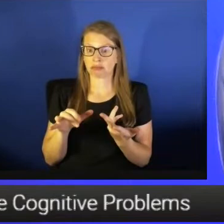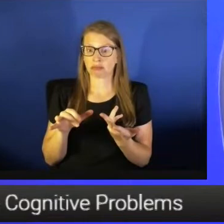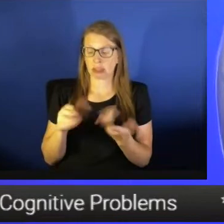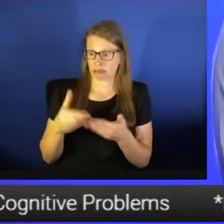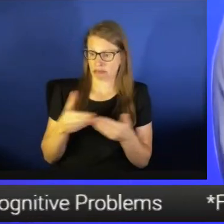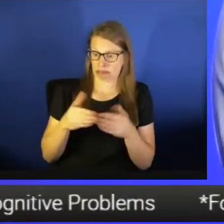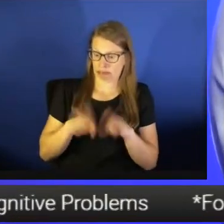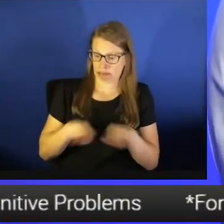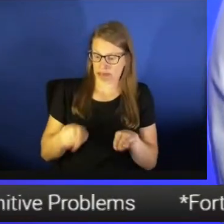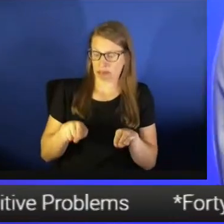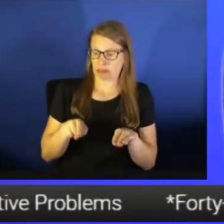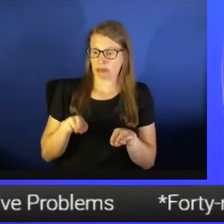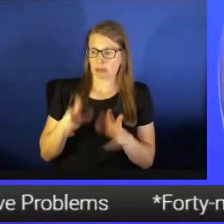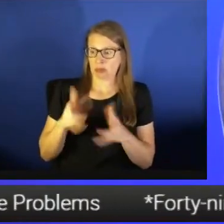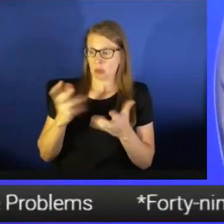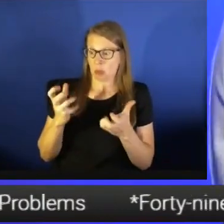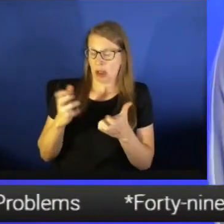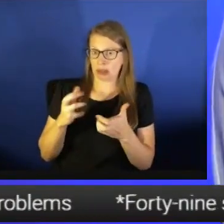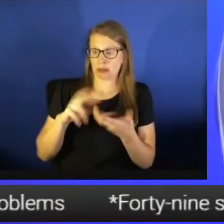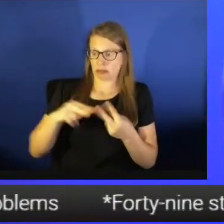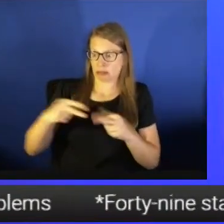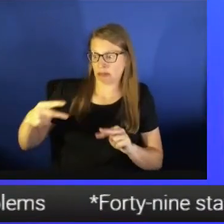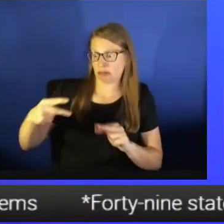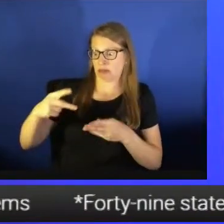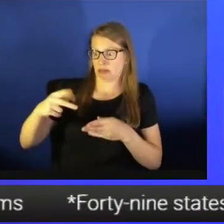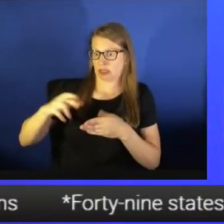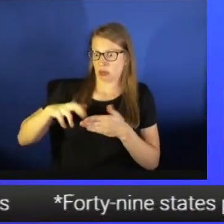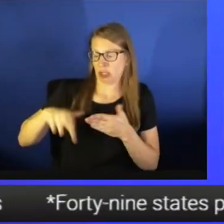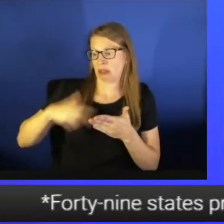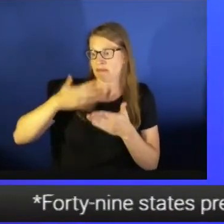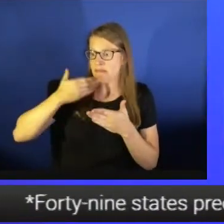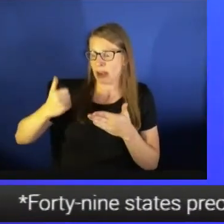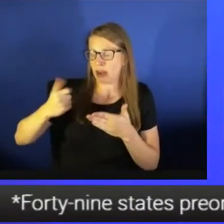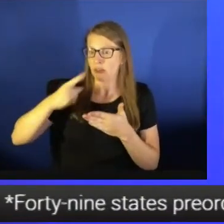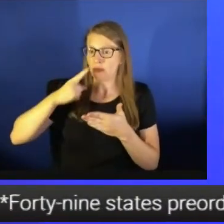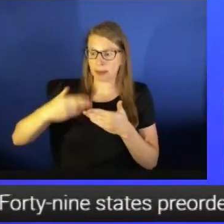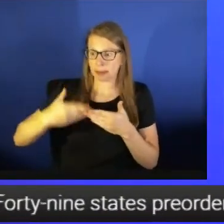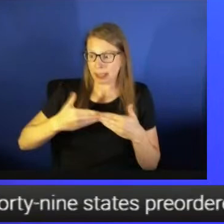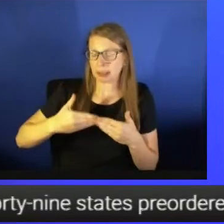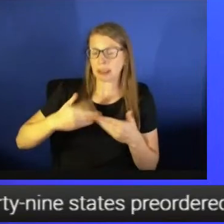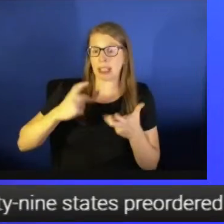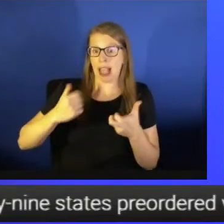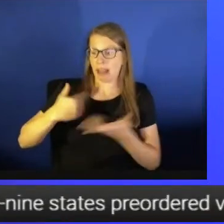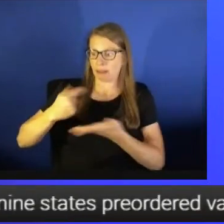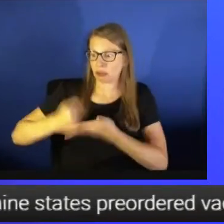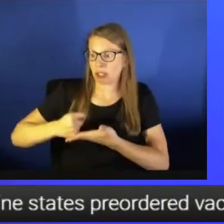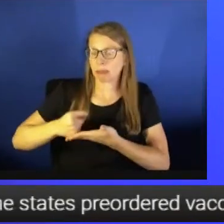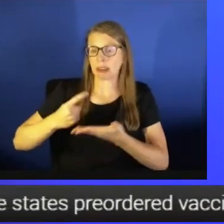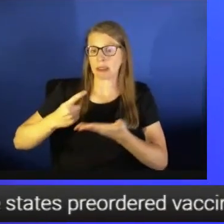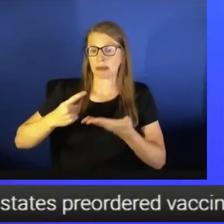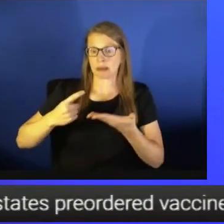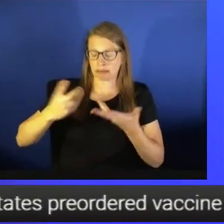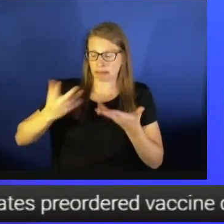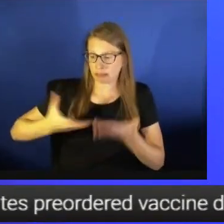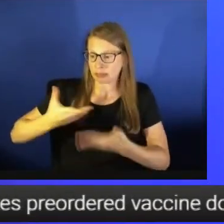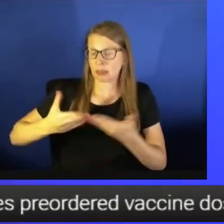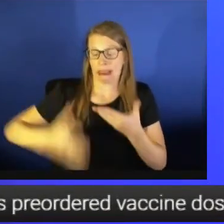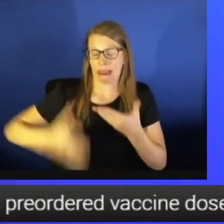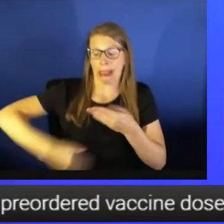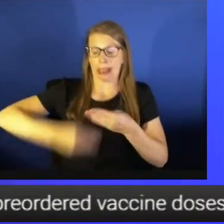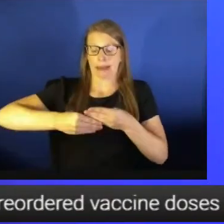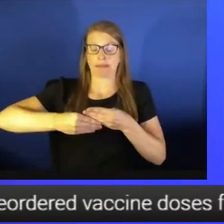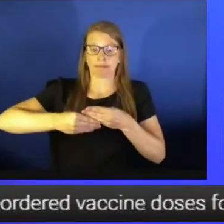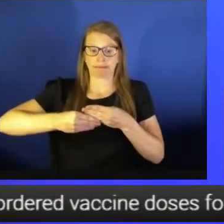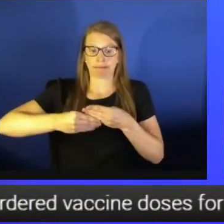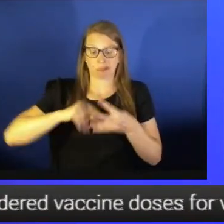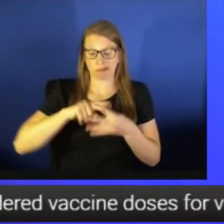about to improve outcomes. And we have treatments and we have interventions. And so, it just made perfect sense to add this to the list